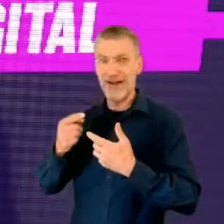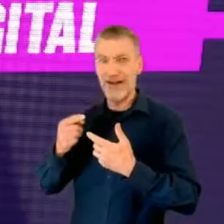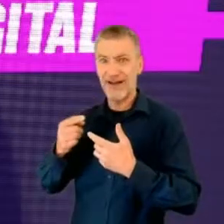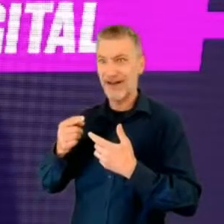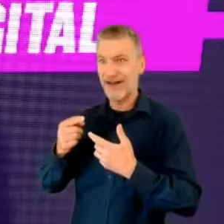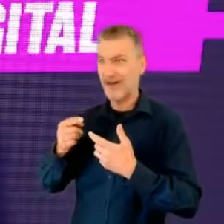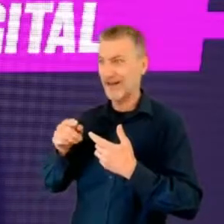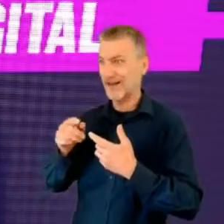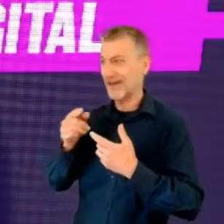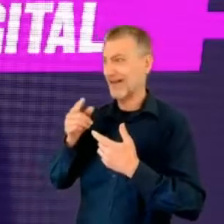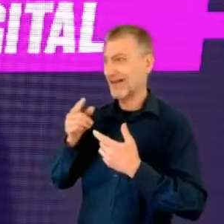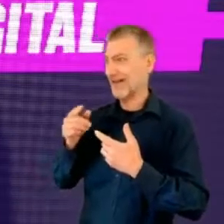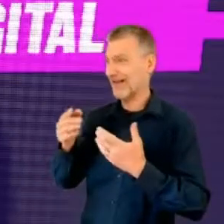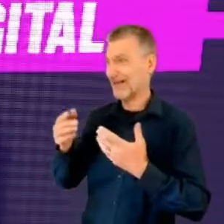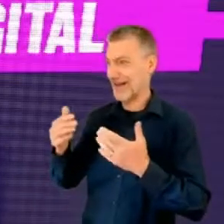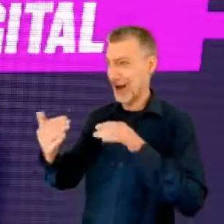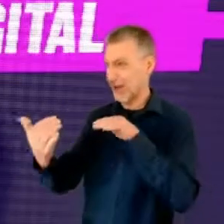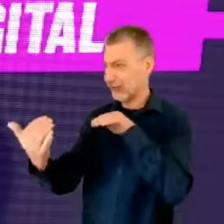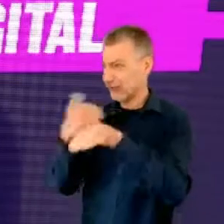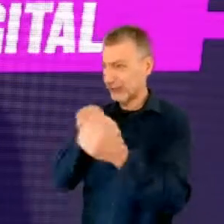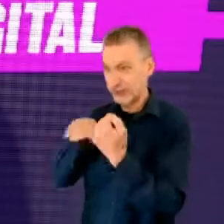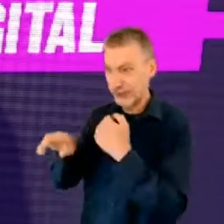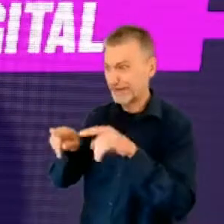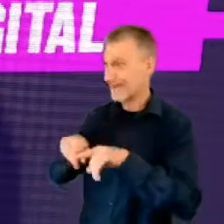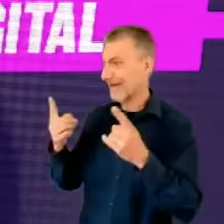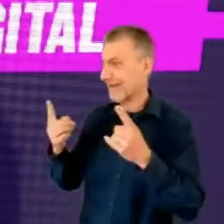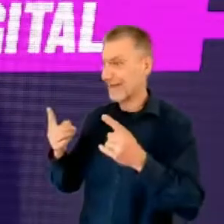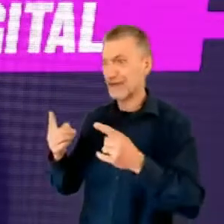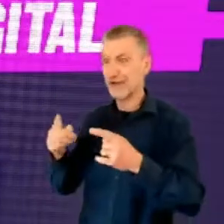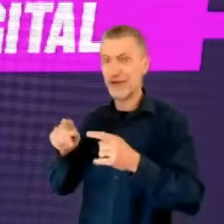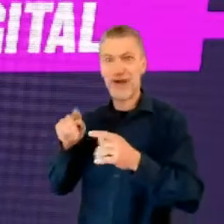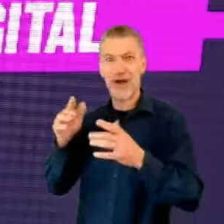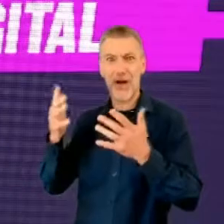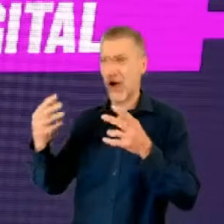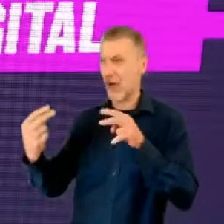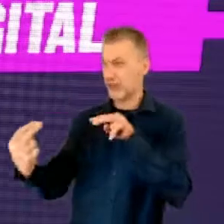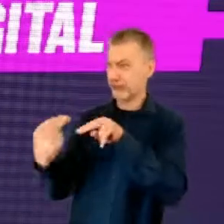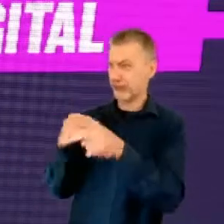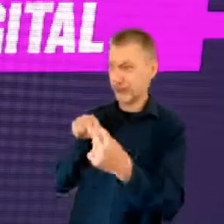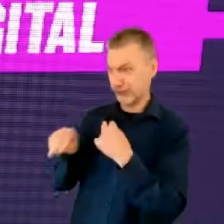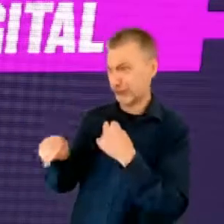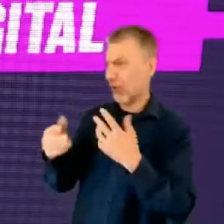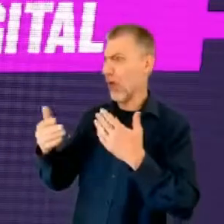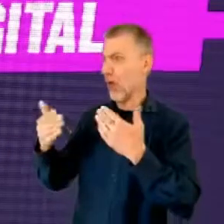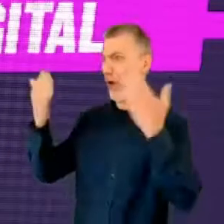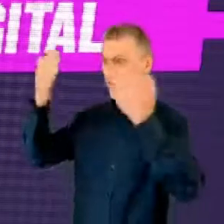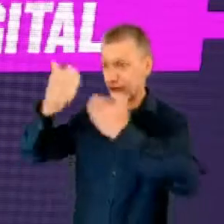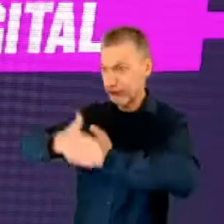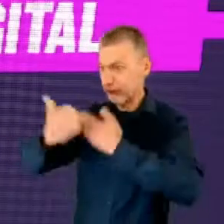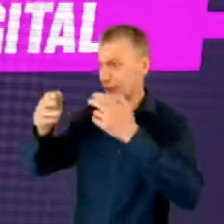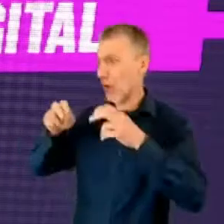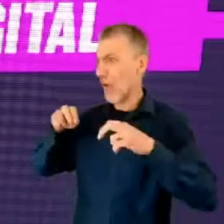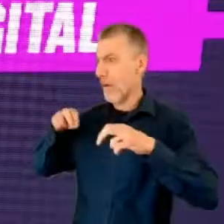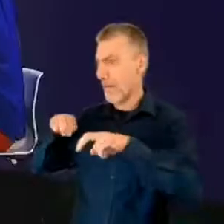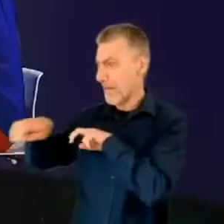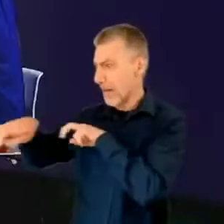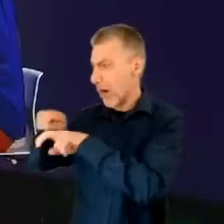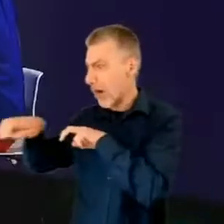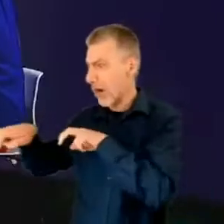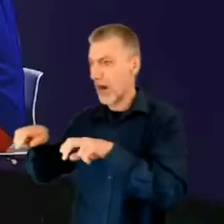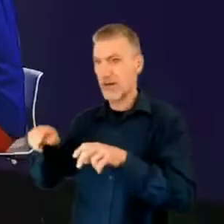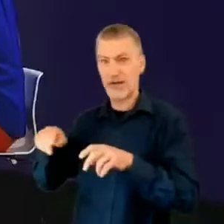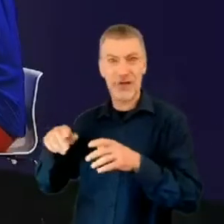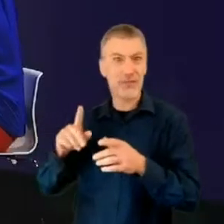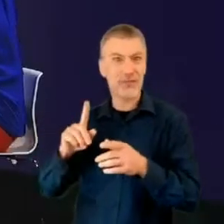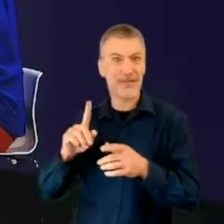and traffic moves in a certain way, and it's green here, but it's like crossing there, or, you know, pedestrians are here. So there's not one definitive